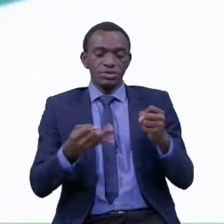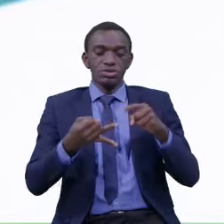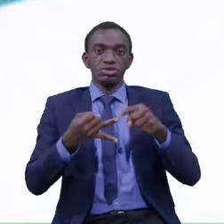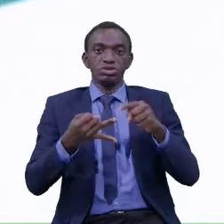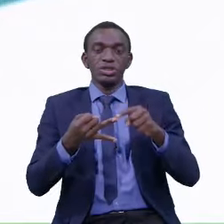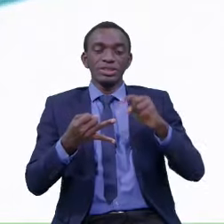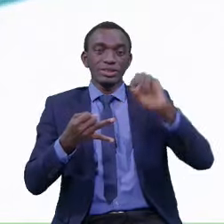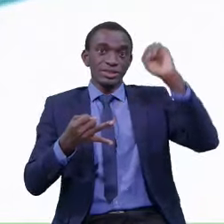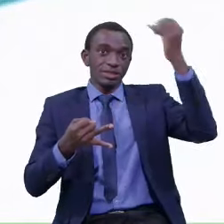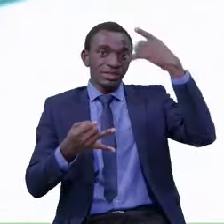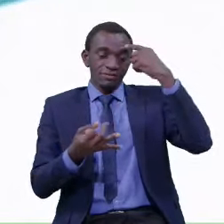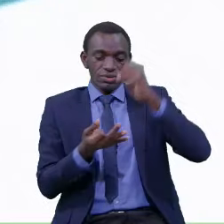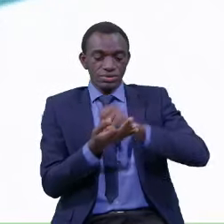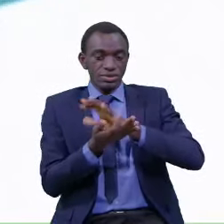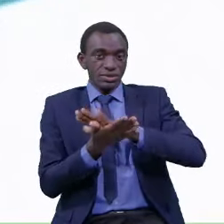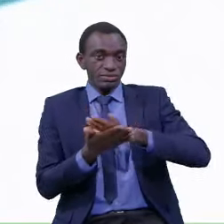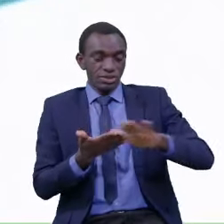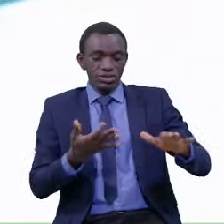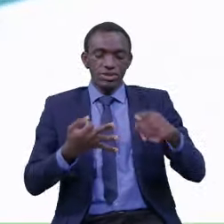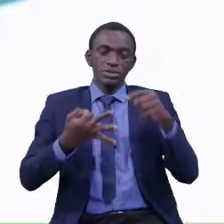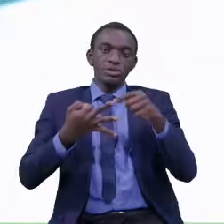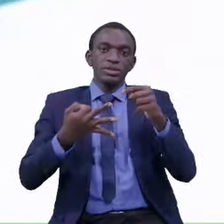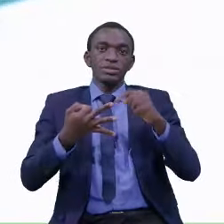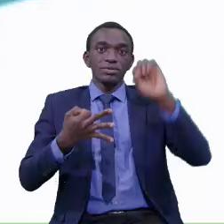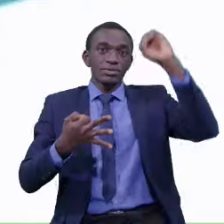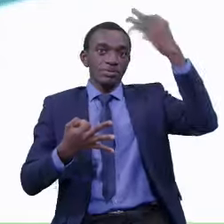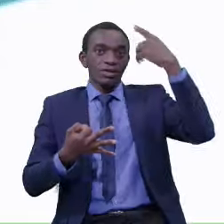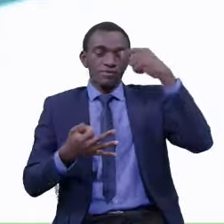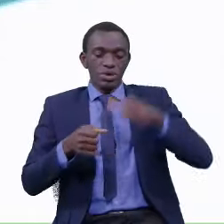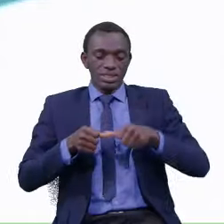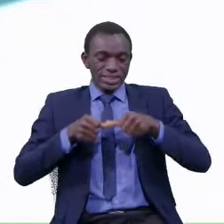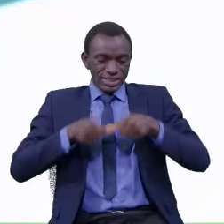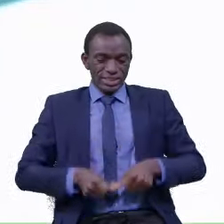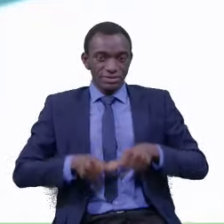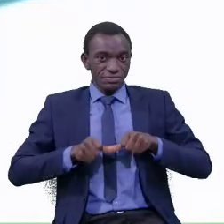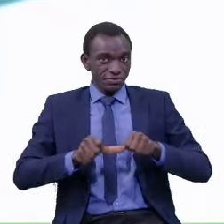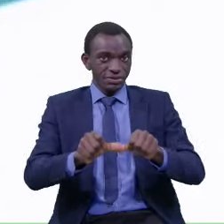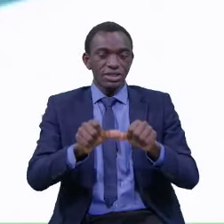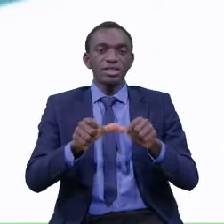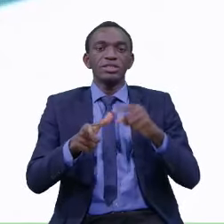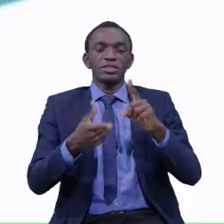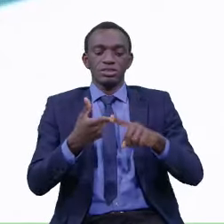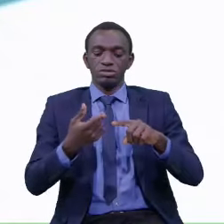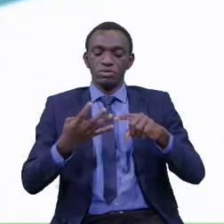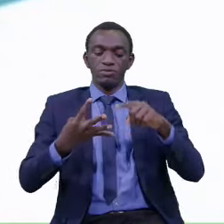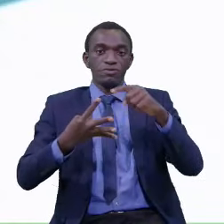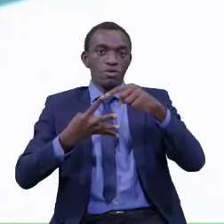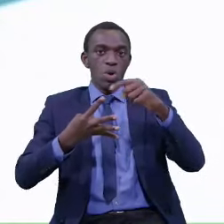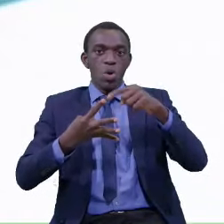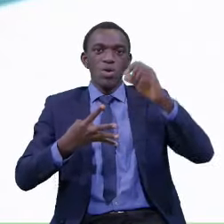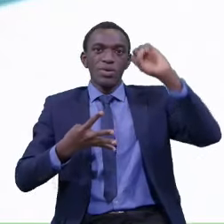three, grace for steadfastness. And then number four, there's grace for